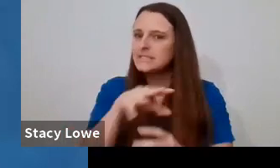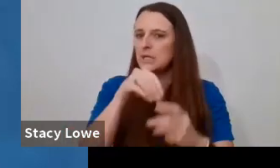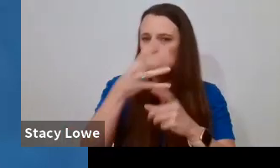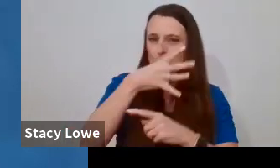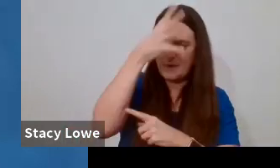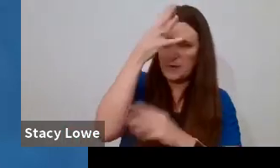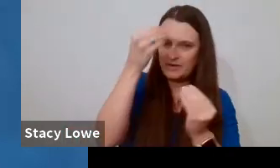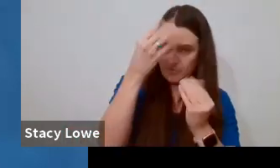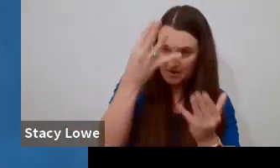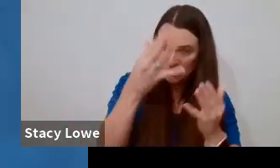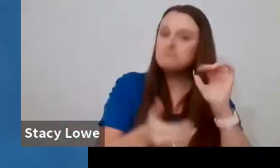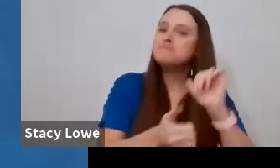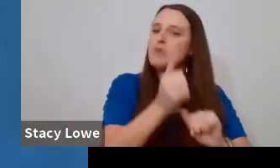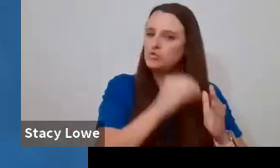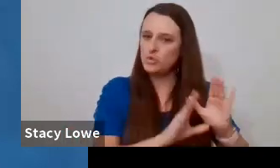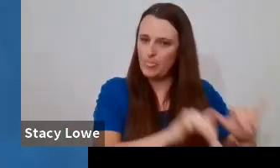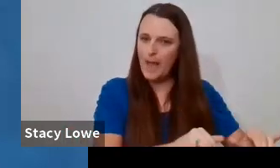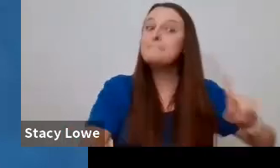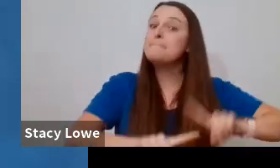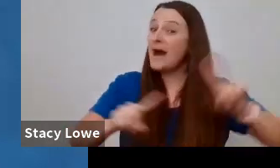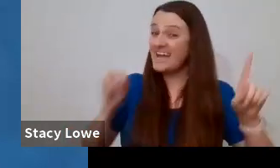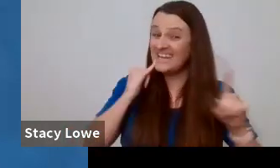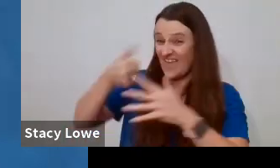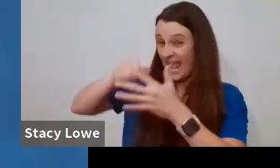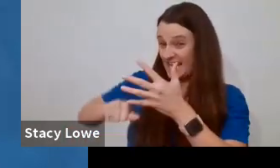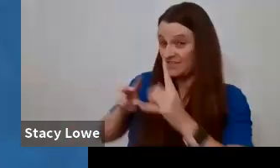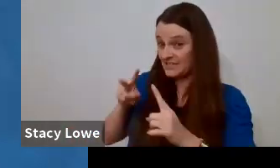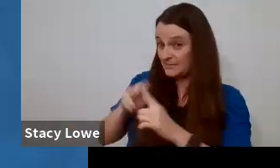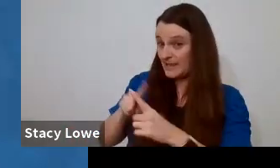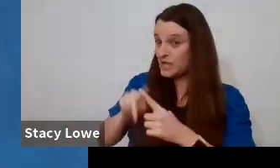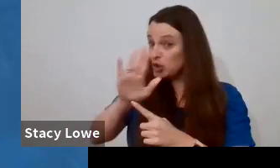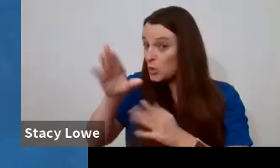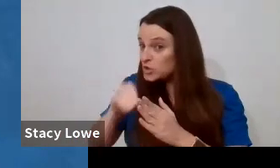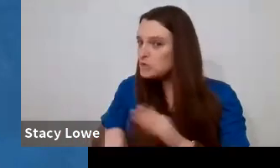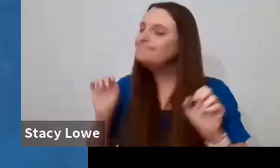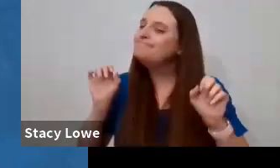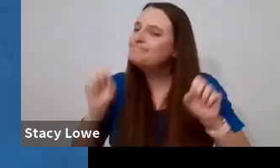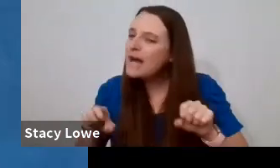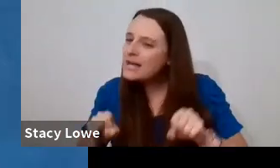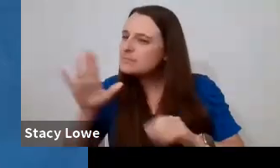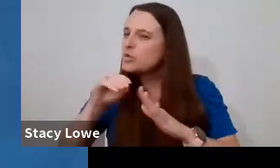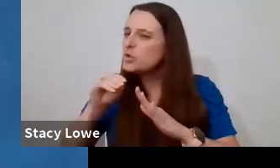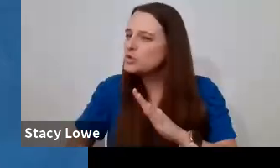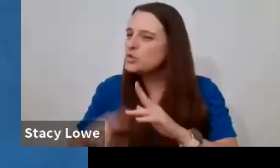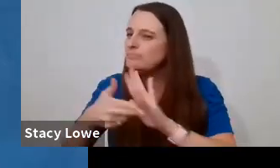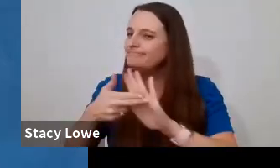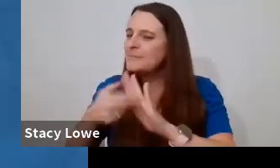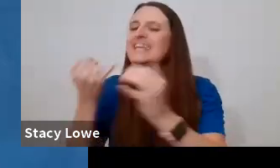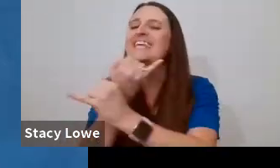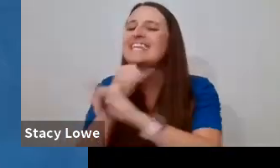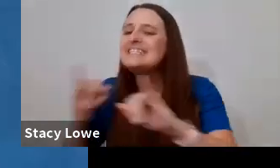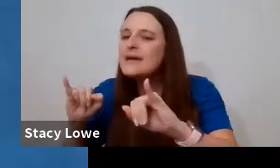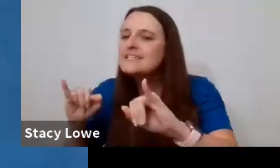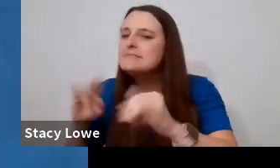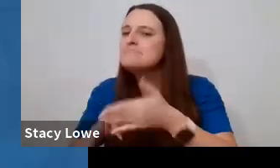of the following applies to the student, then the student may be deemed independent and not require